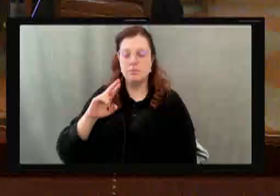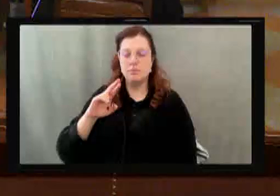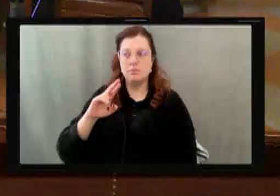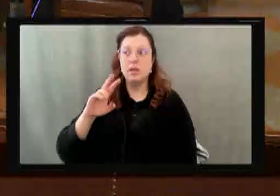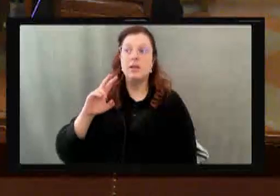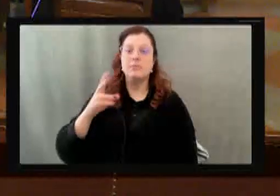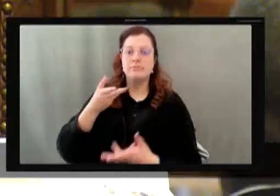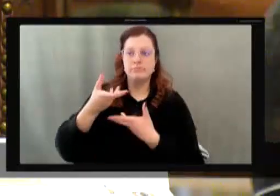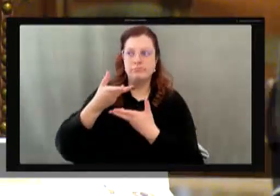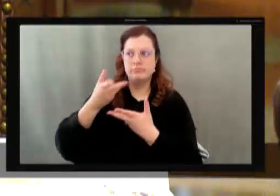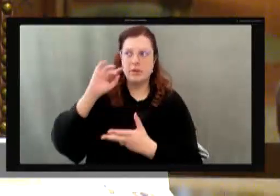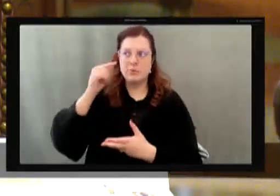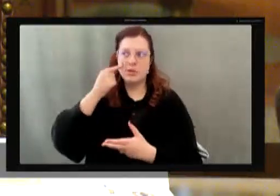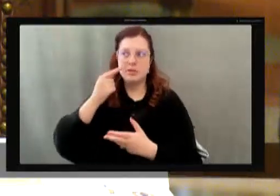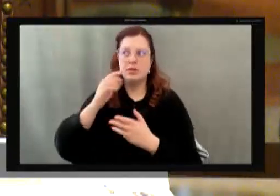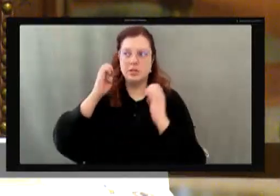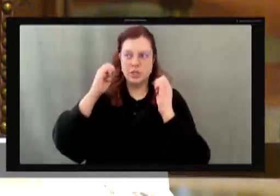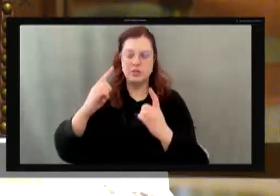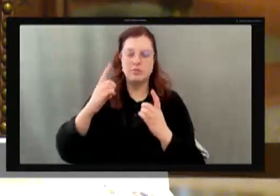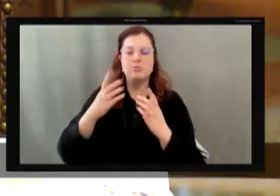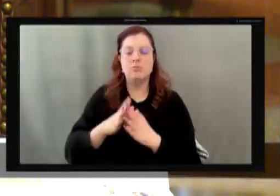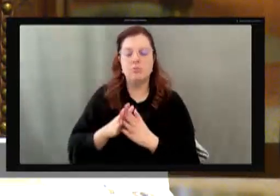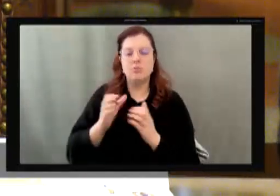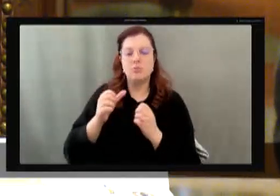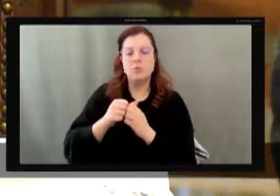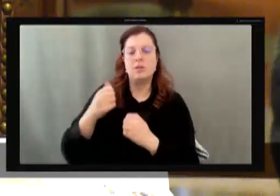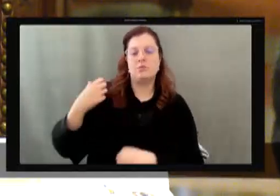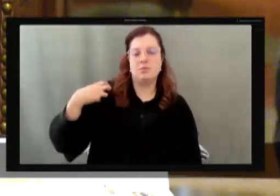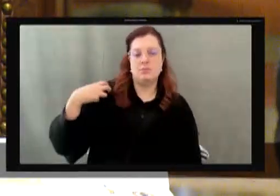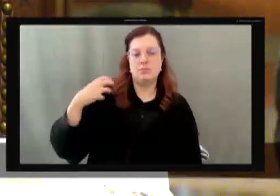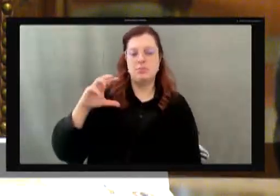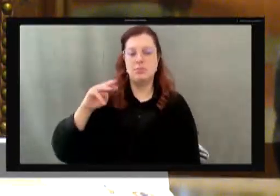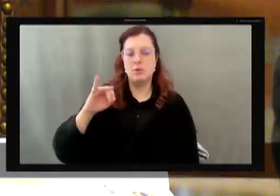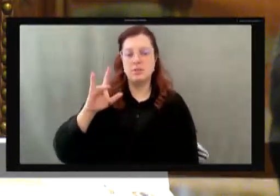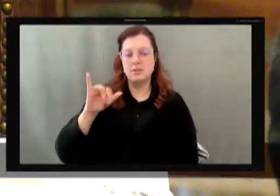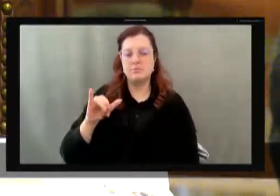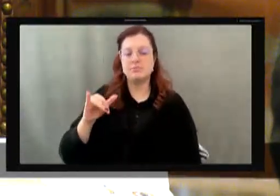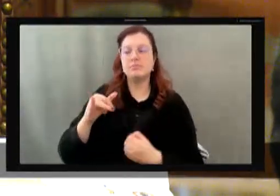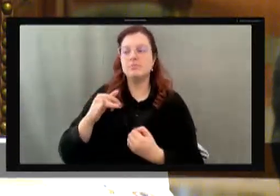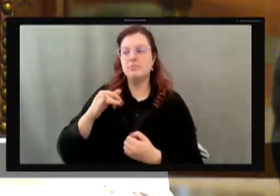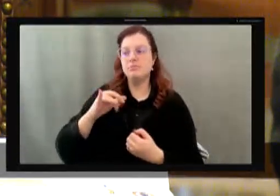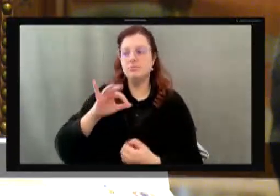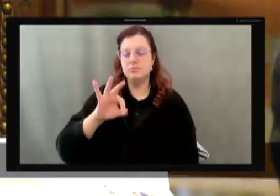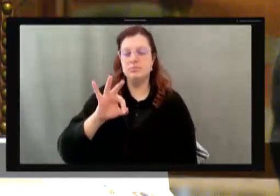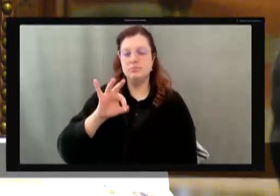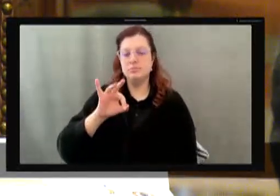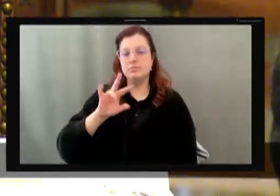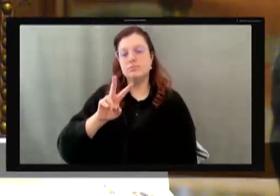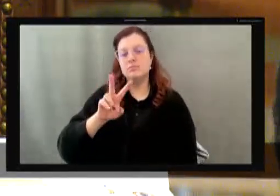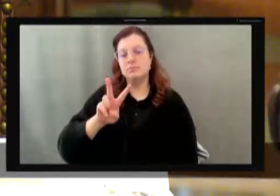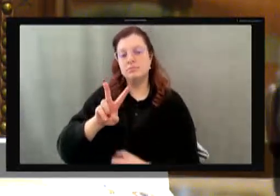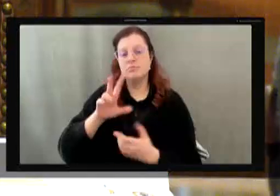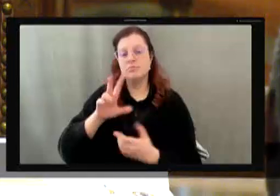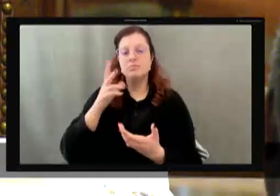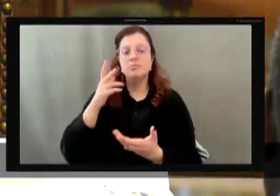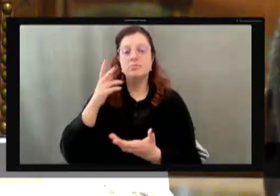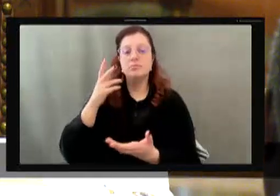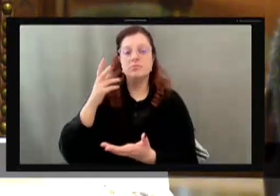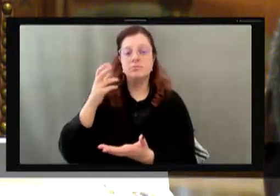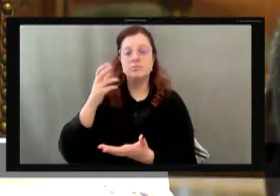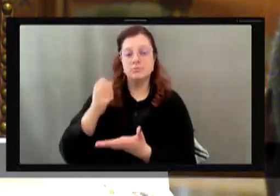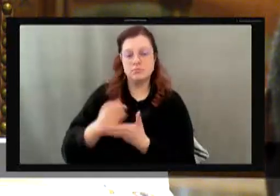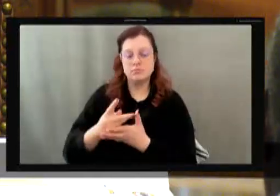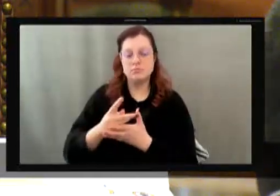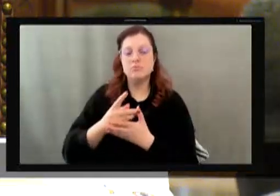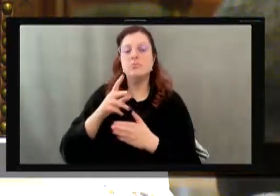Mosley. Bill 972, resolution authorizing the mayor and the director of the Department of Mobility and Infrastructure on behalf of the